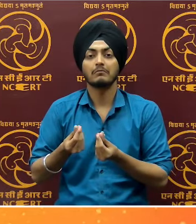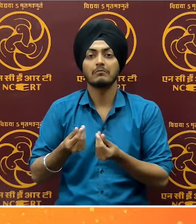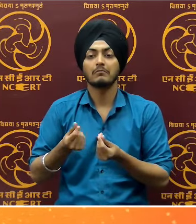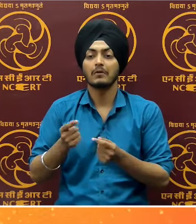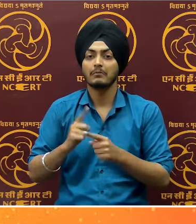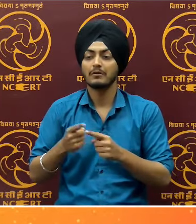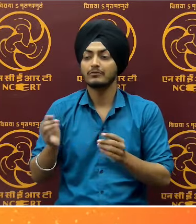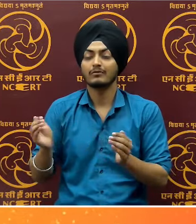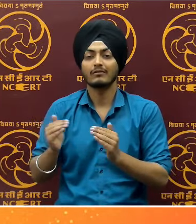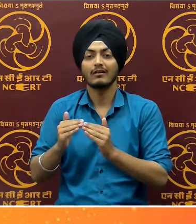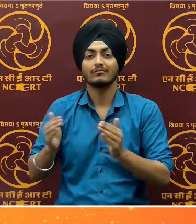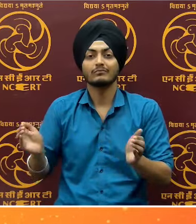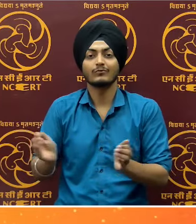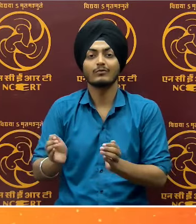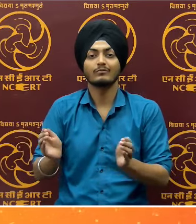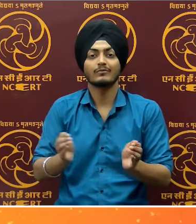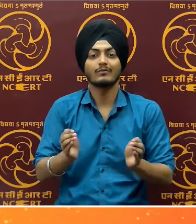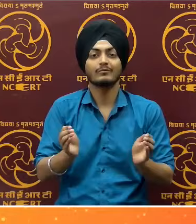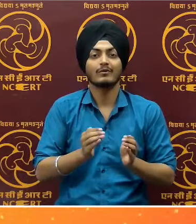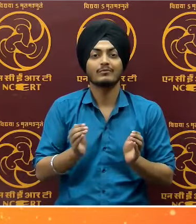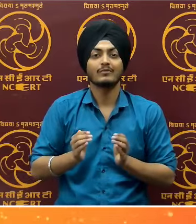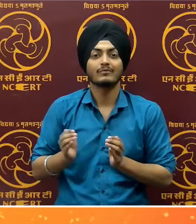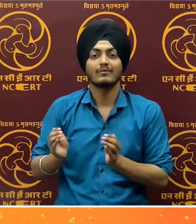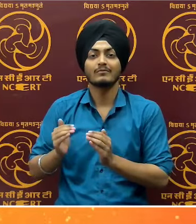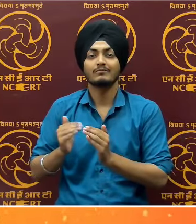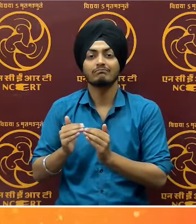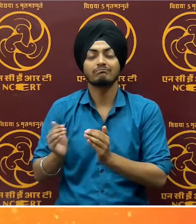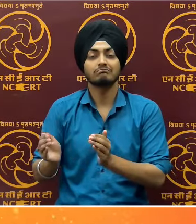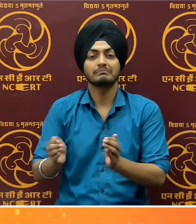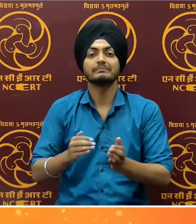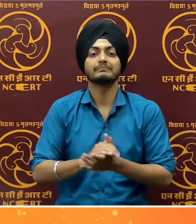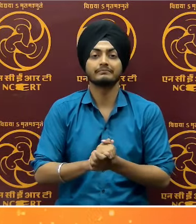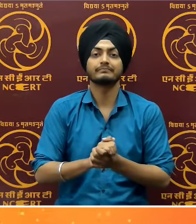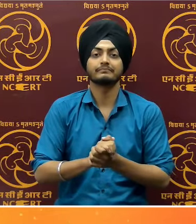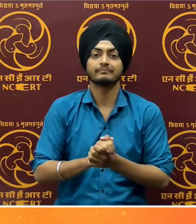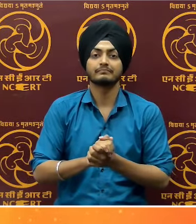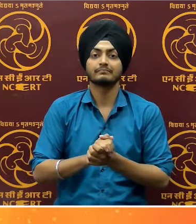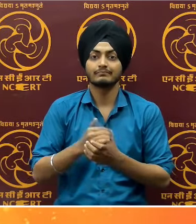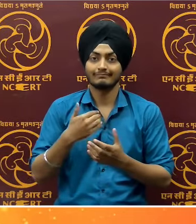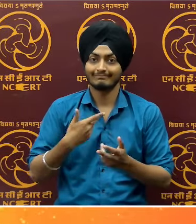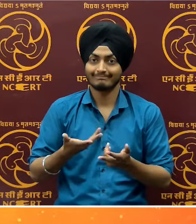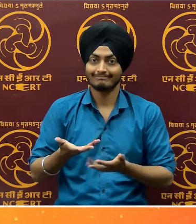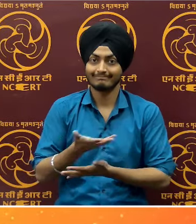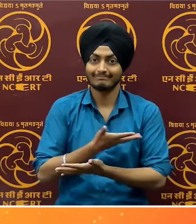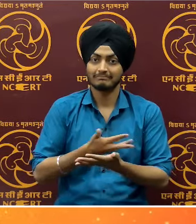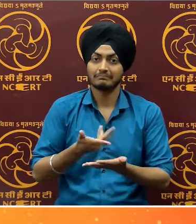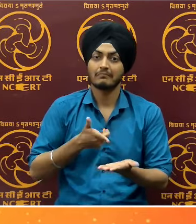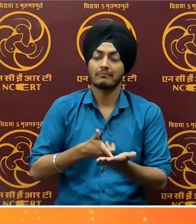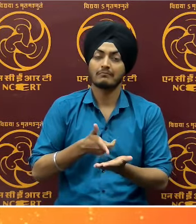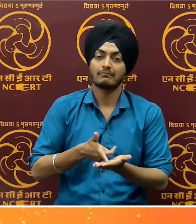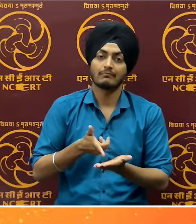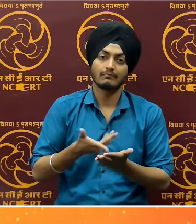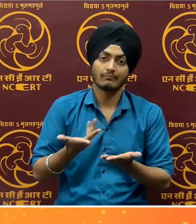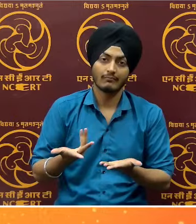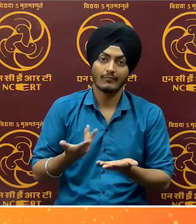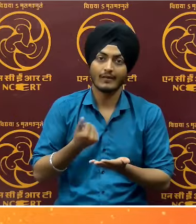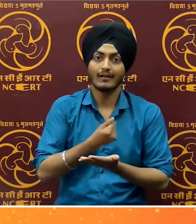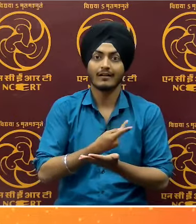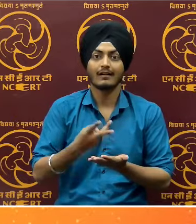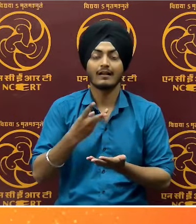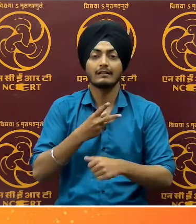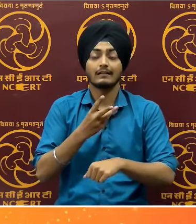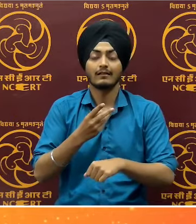small plots of very small size of plots. So talking about the crops, they do 3 crops in a